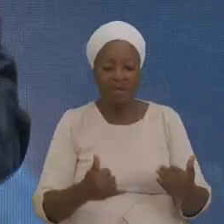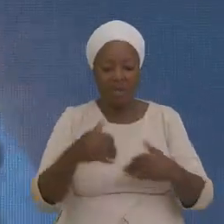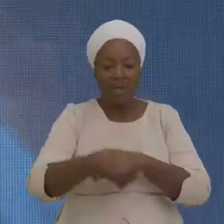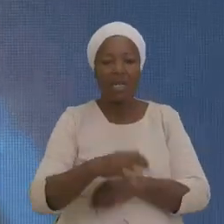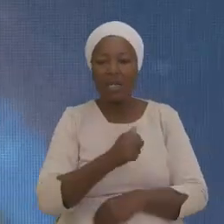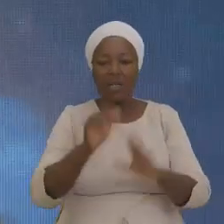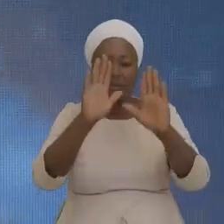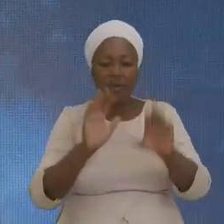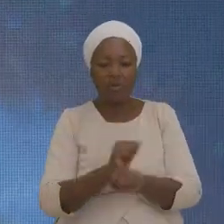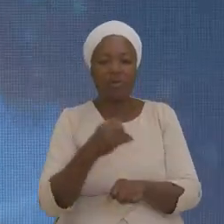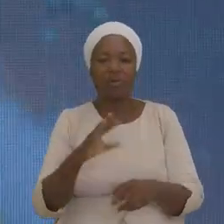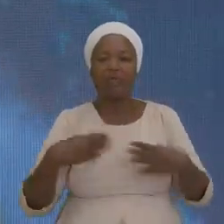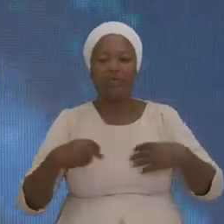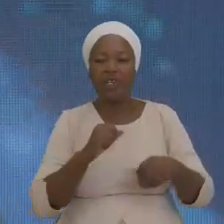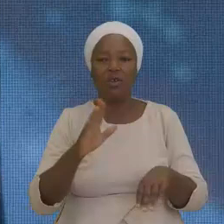of healing.